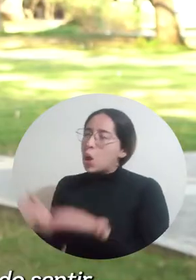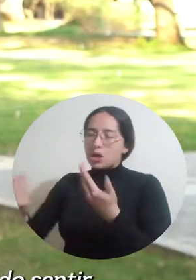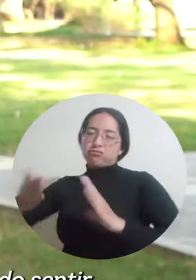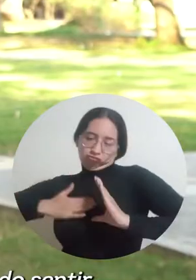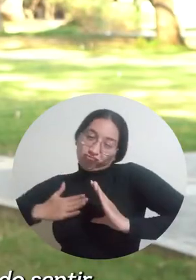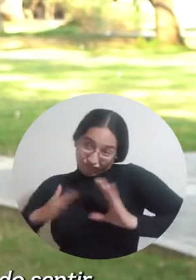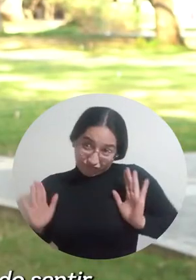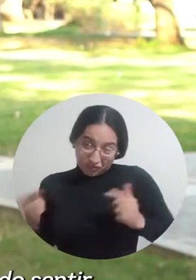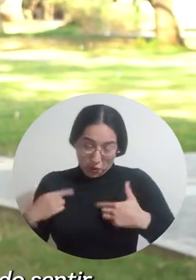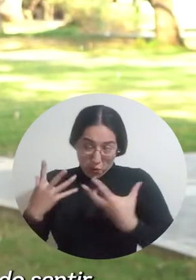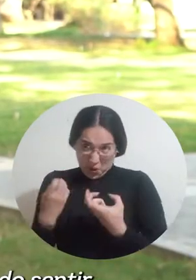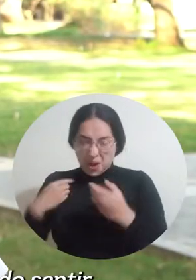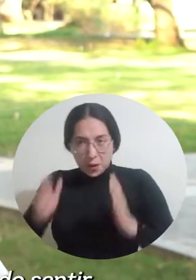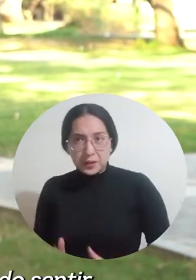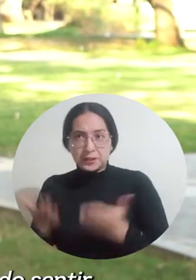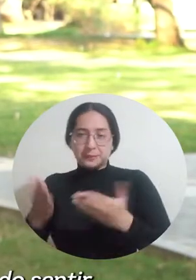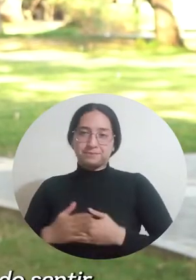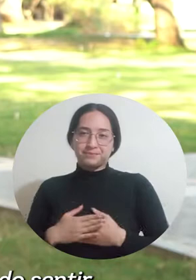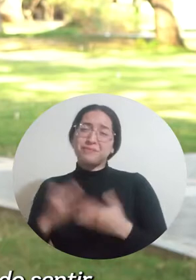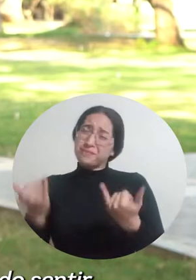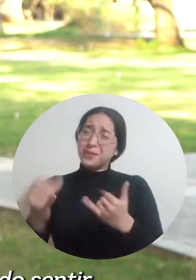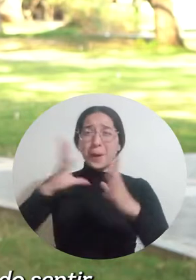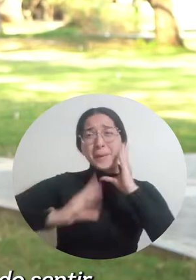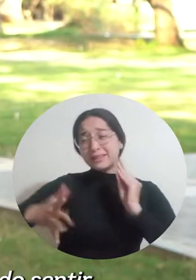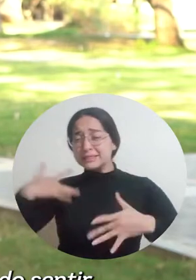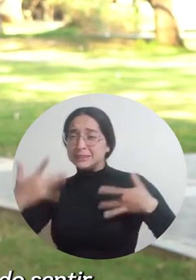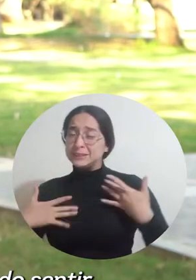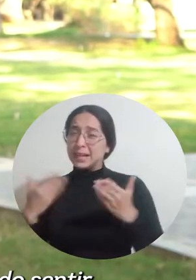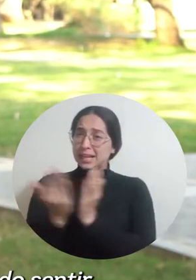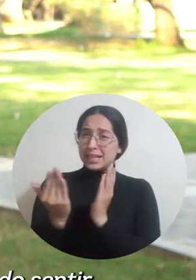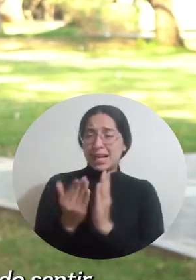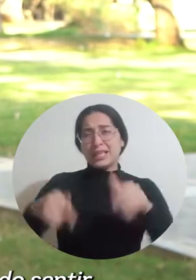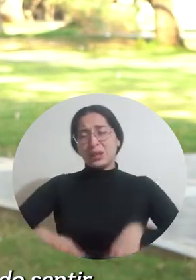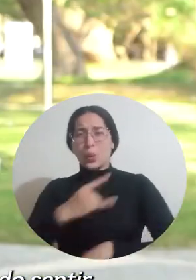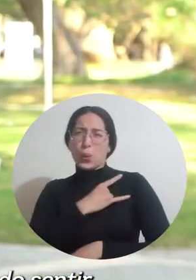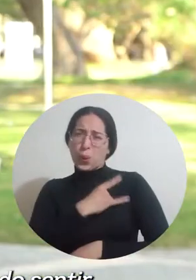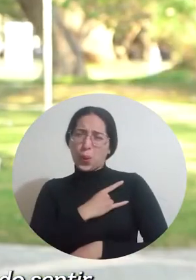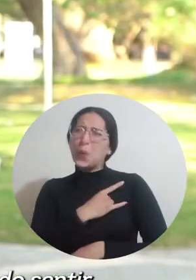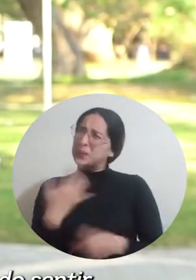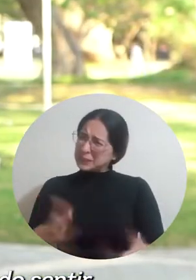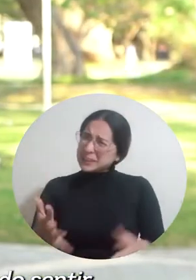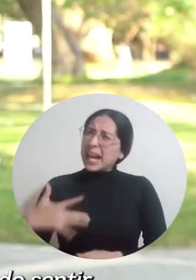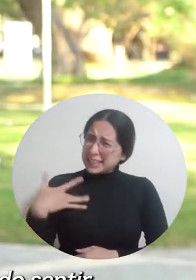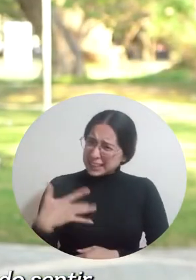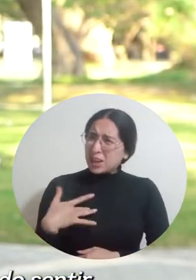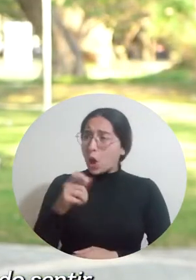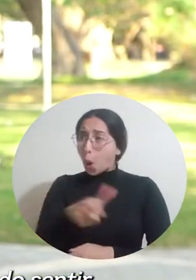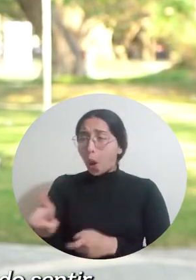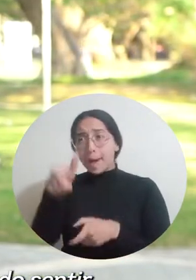thing that I enjoy at the university is I can feel that the